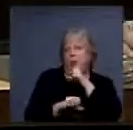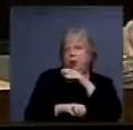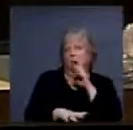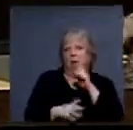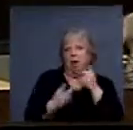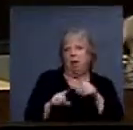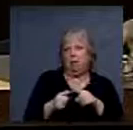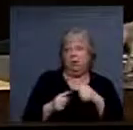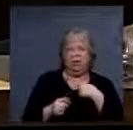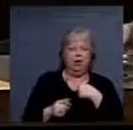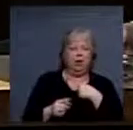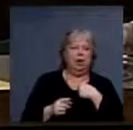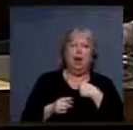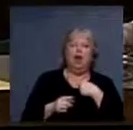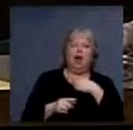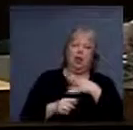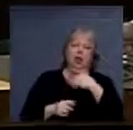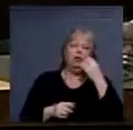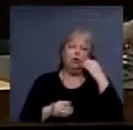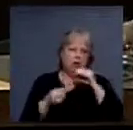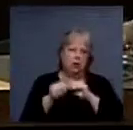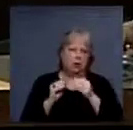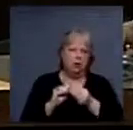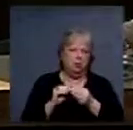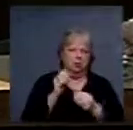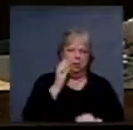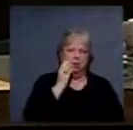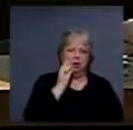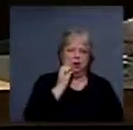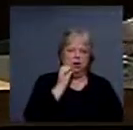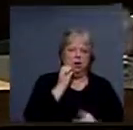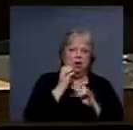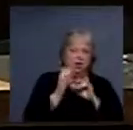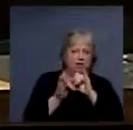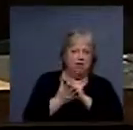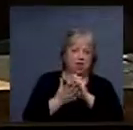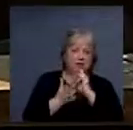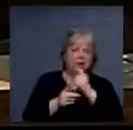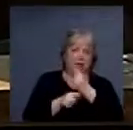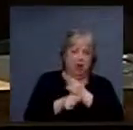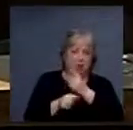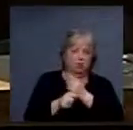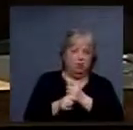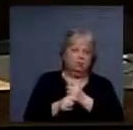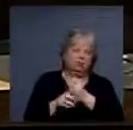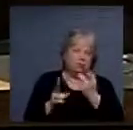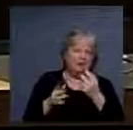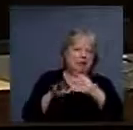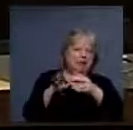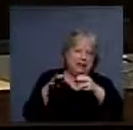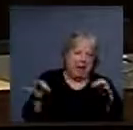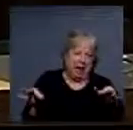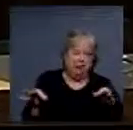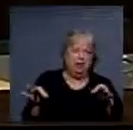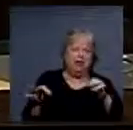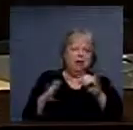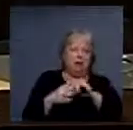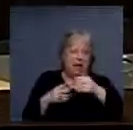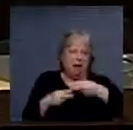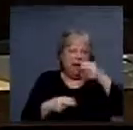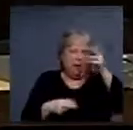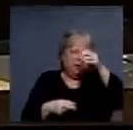happen. I'd just like to know the number, and if that is an accurate statement that the judge made. I guess,